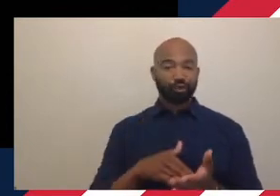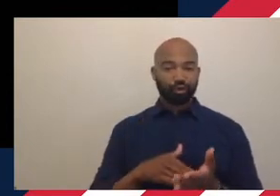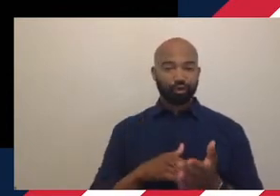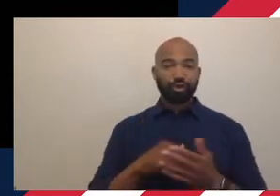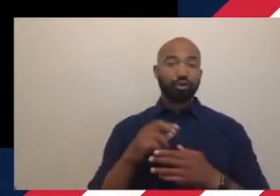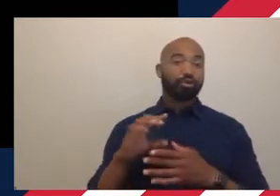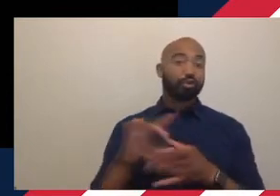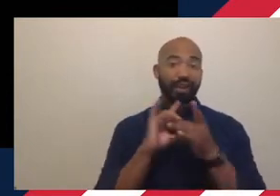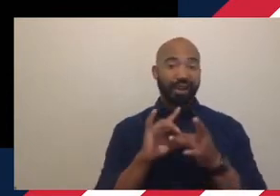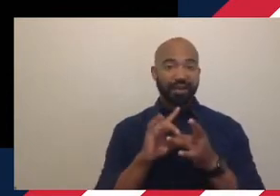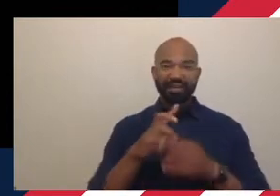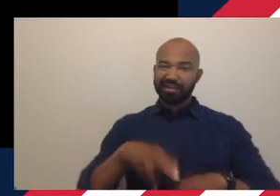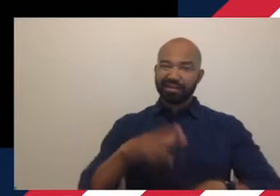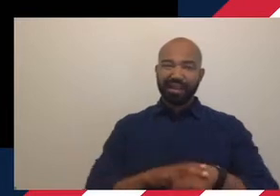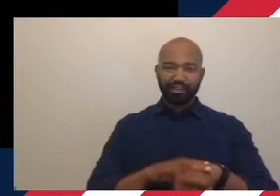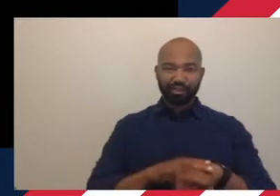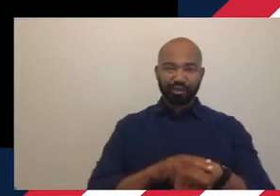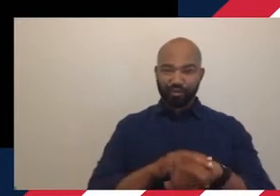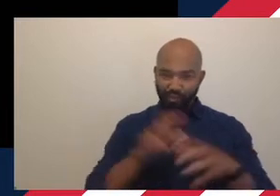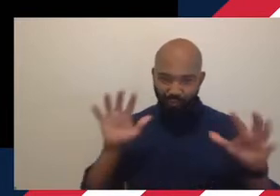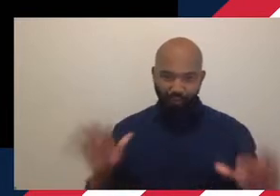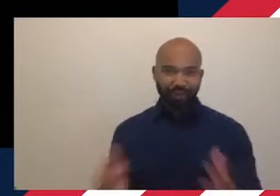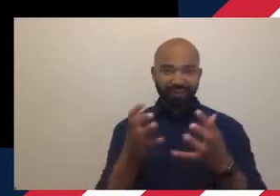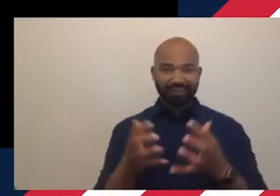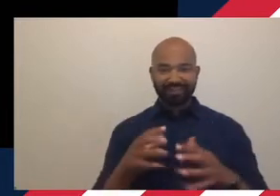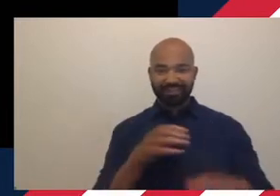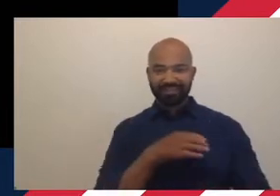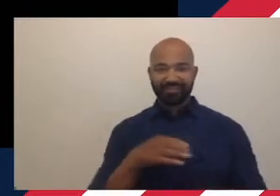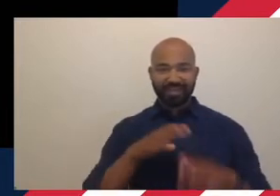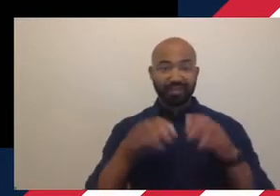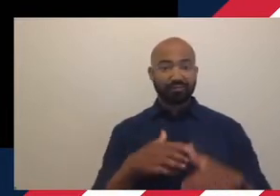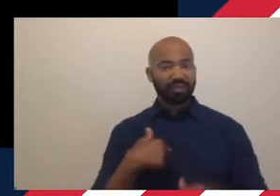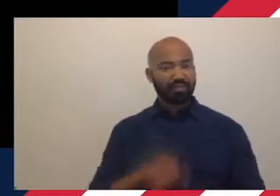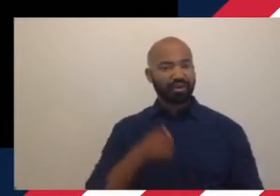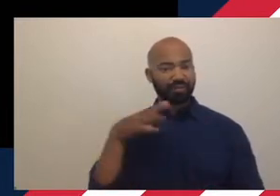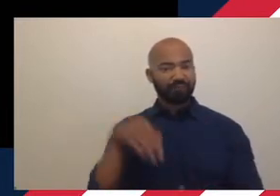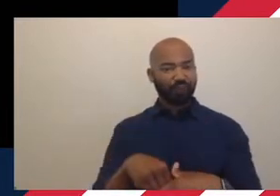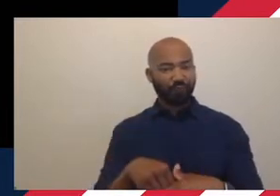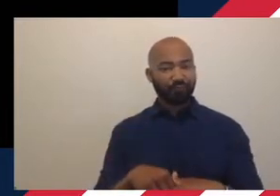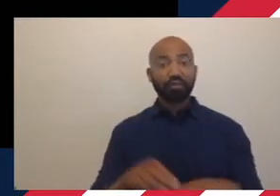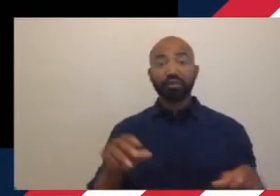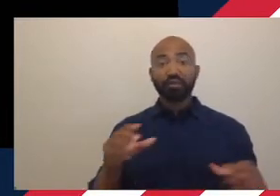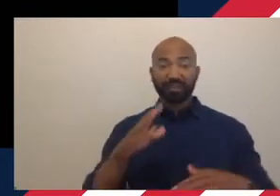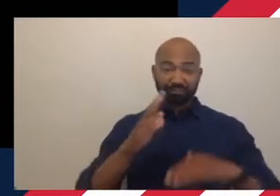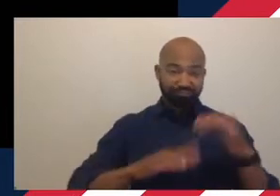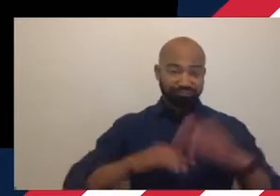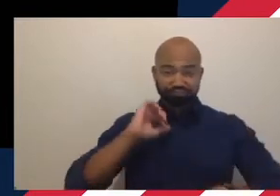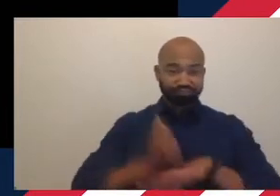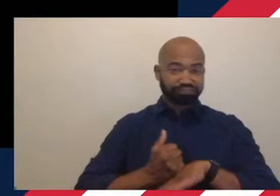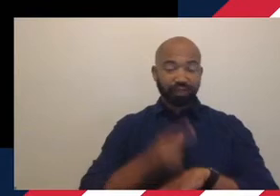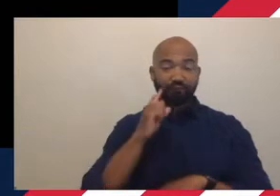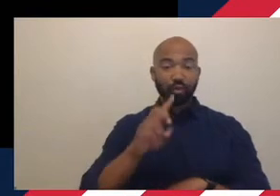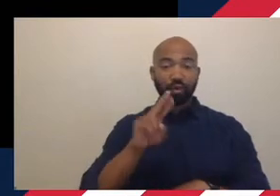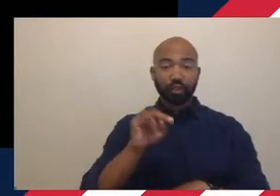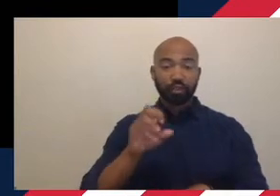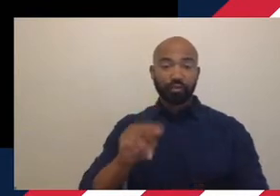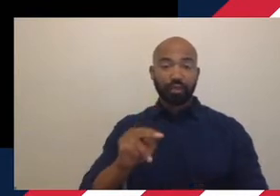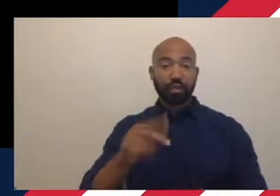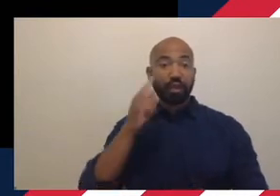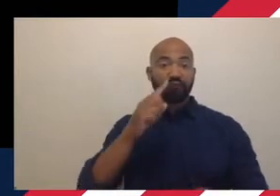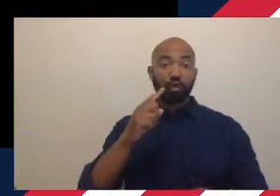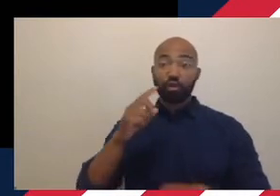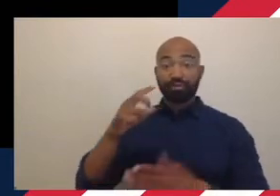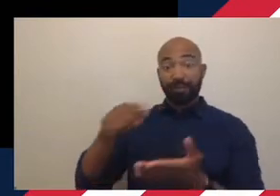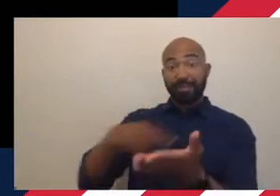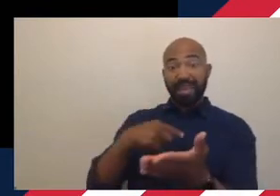National Organizing Committee and have been building a union for the pay and respect that we deserve, my